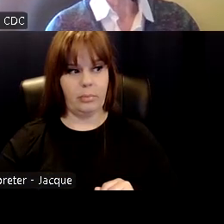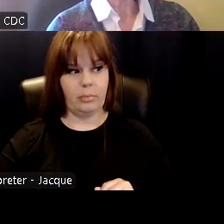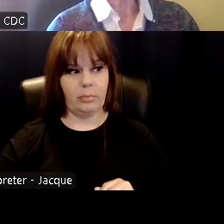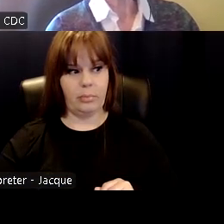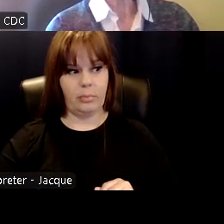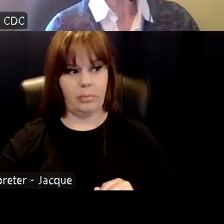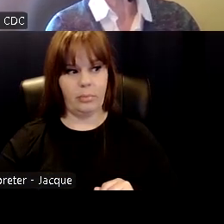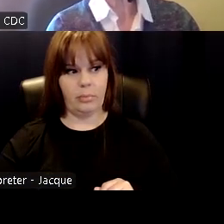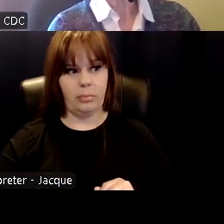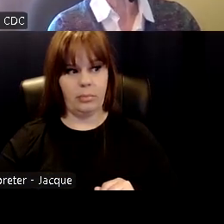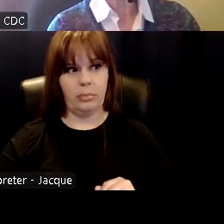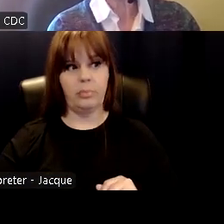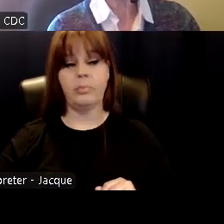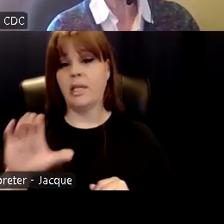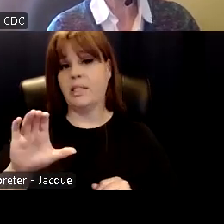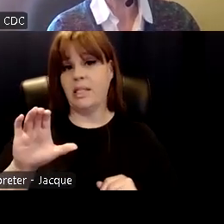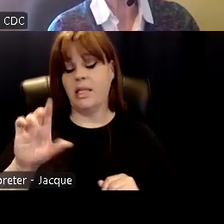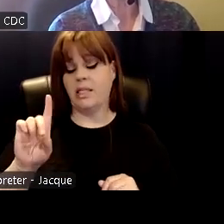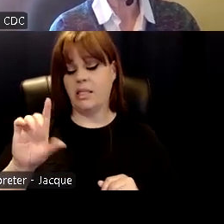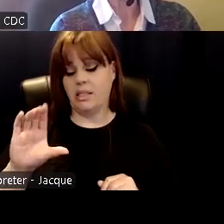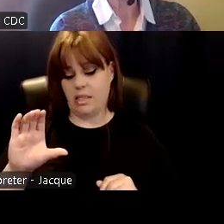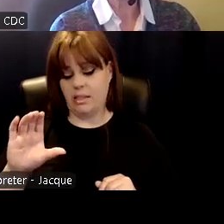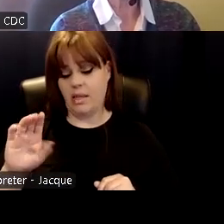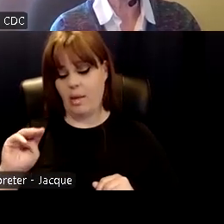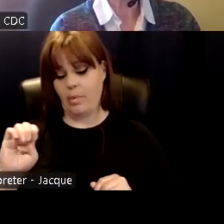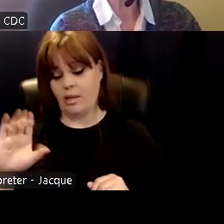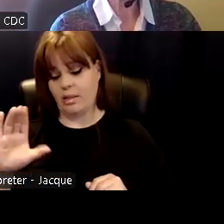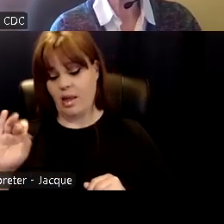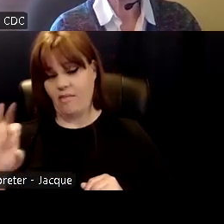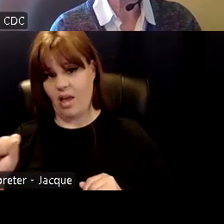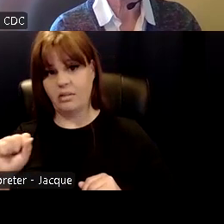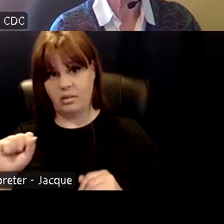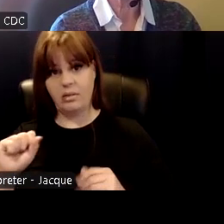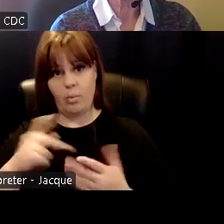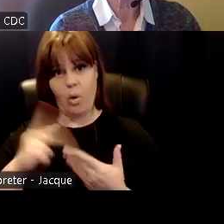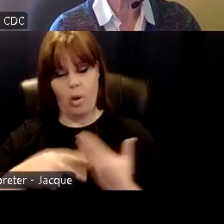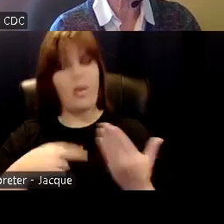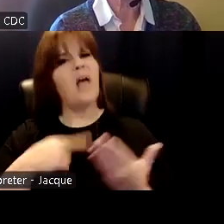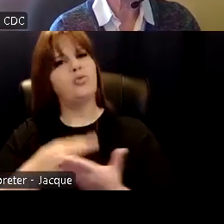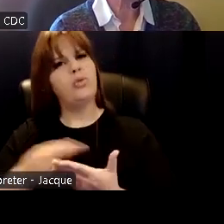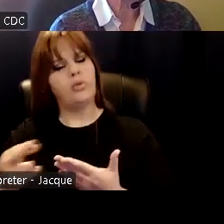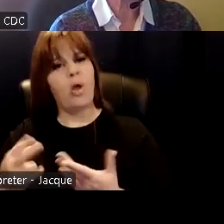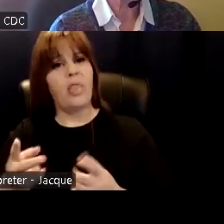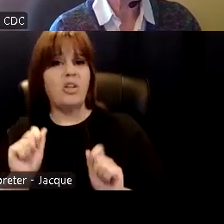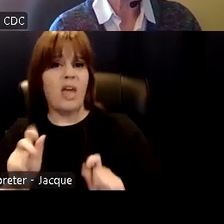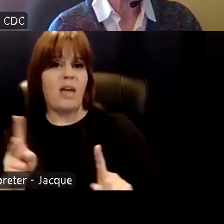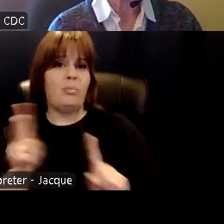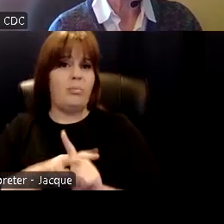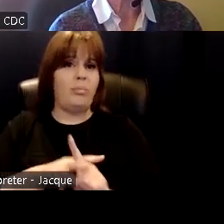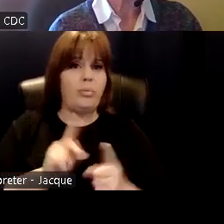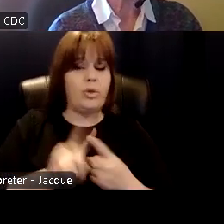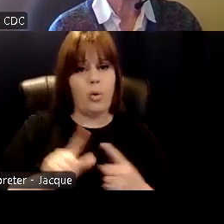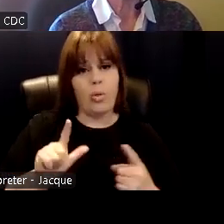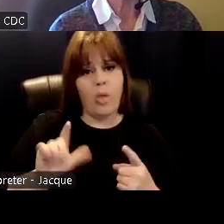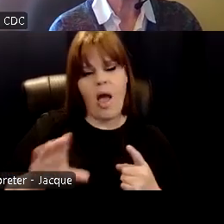And CDC's ME/CFS program has resources that are applicable to long COVID and other AHRQs.